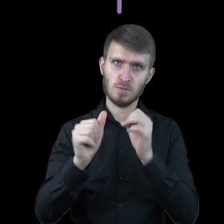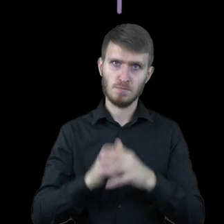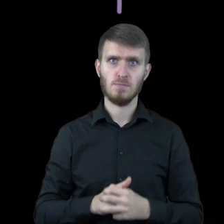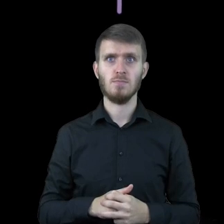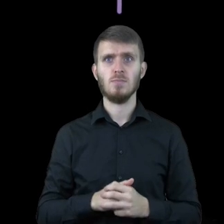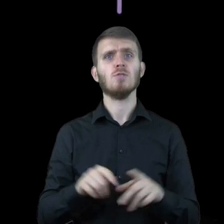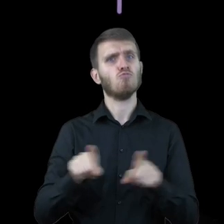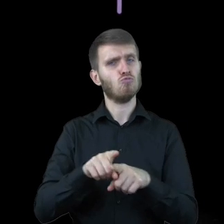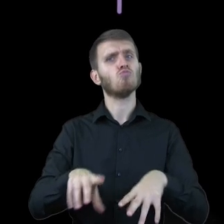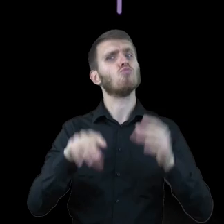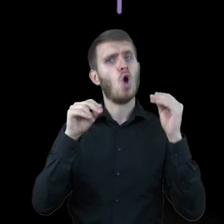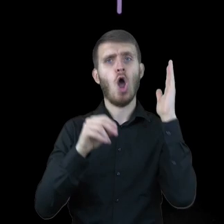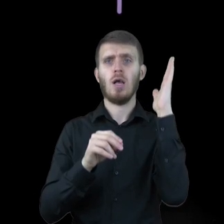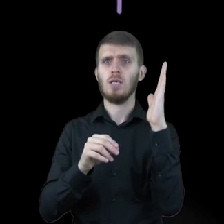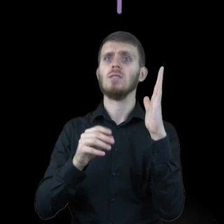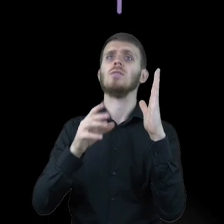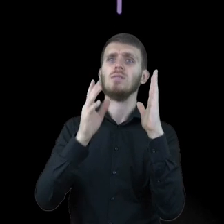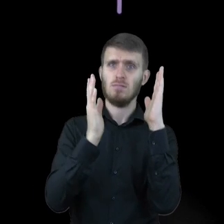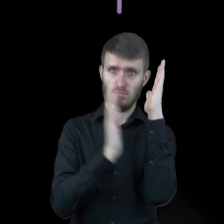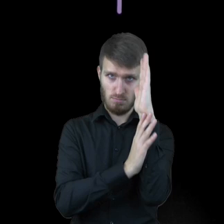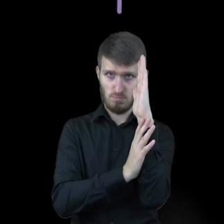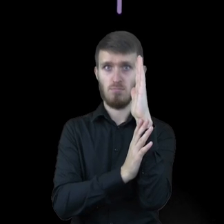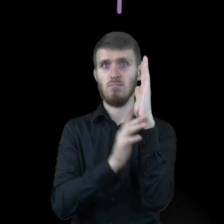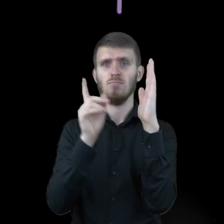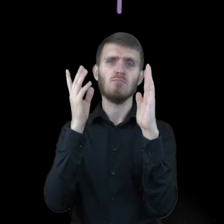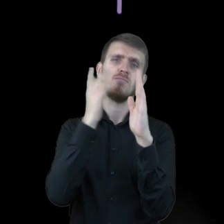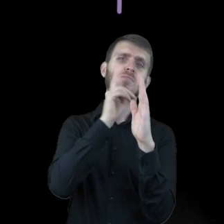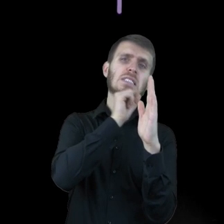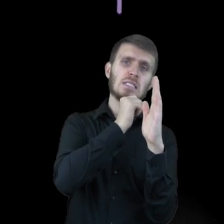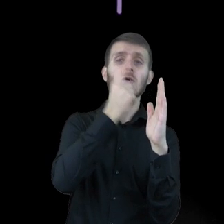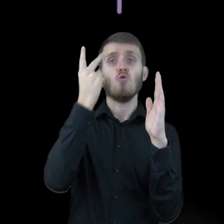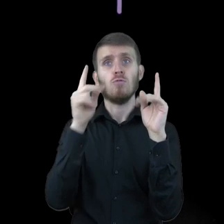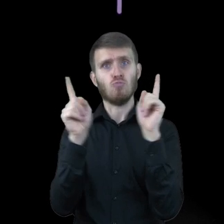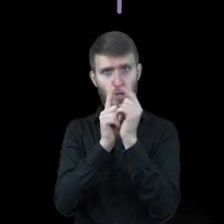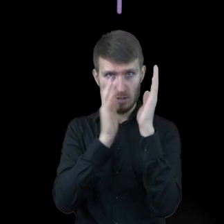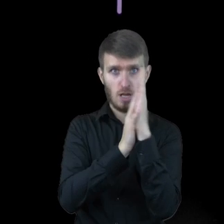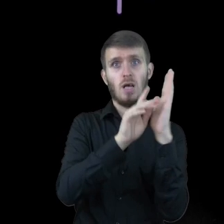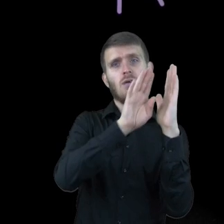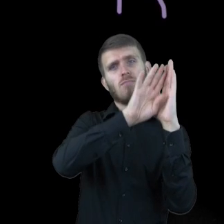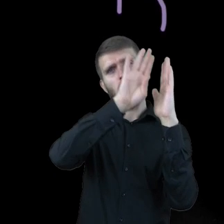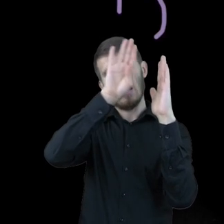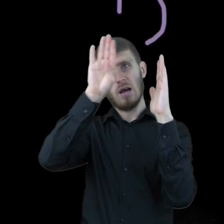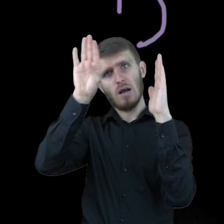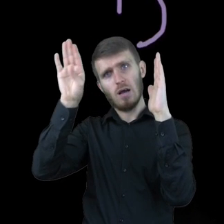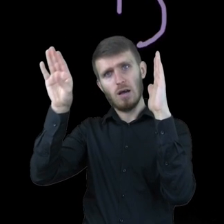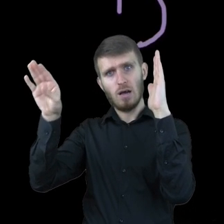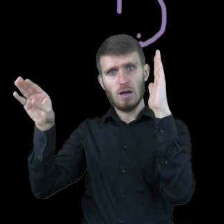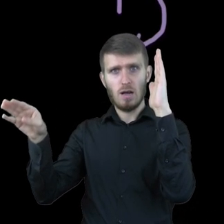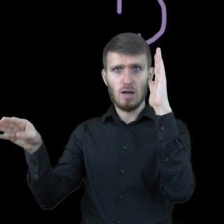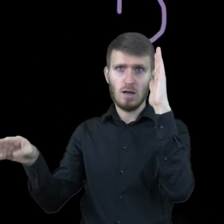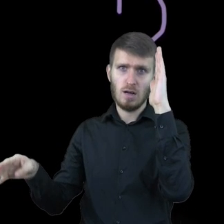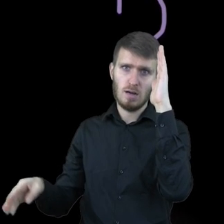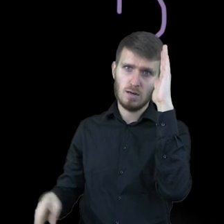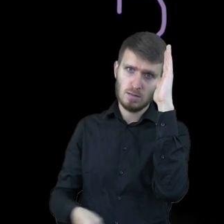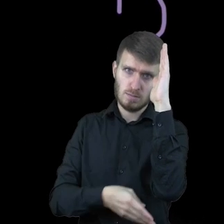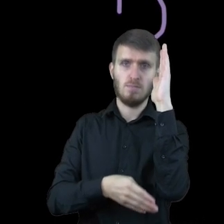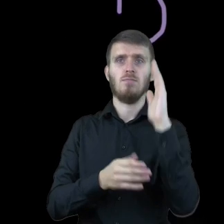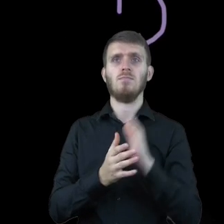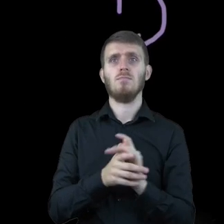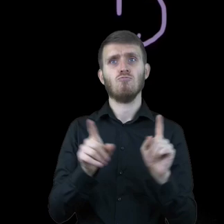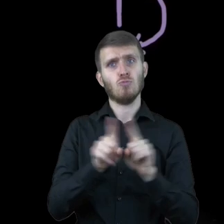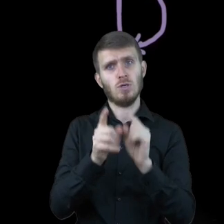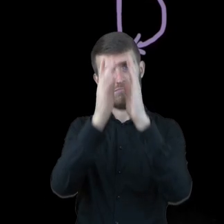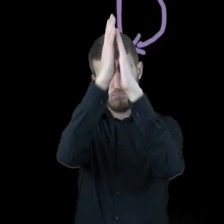angle, again, starts at the top like our knob is currently, like our dial, it will go all the way around until we have a